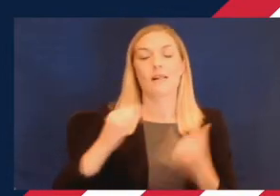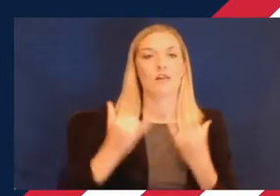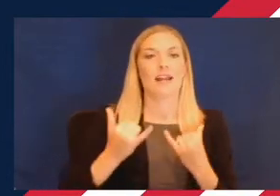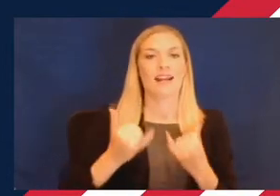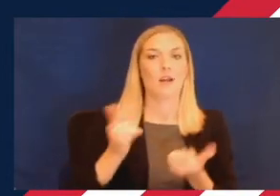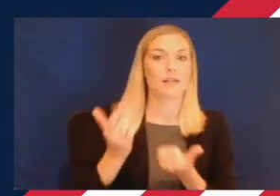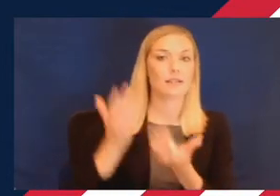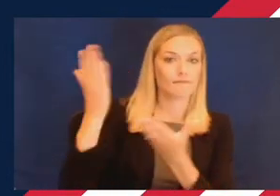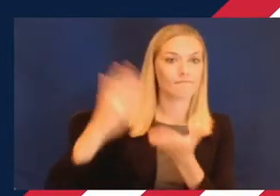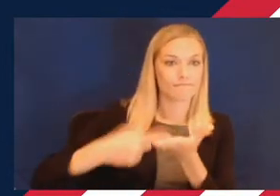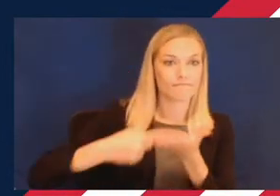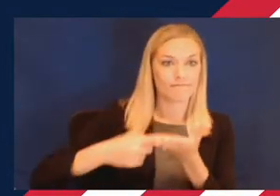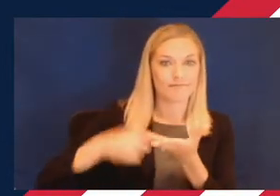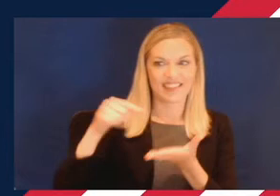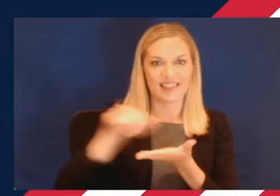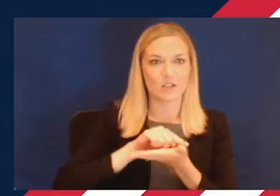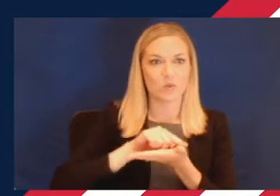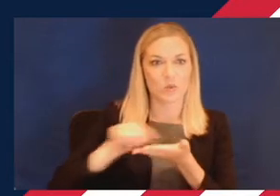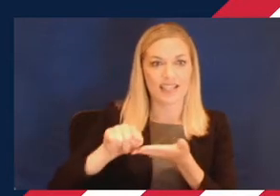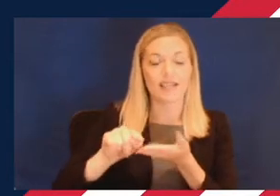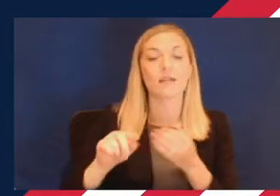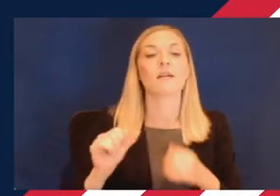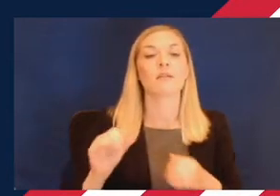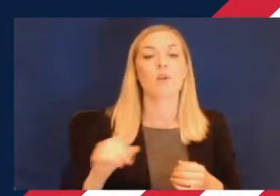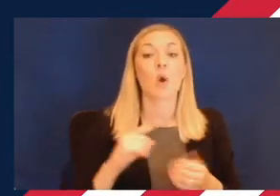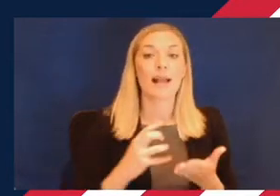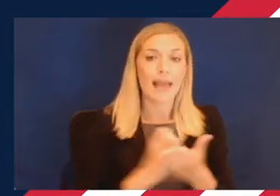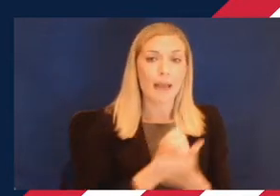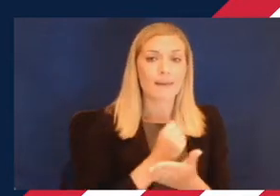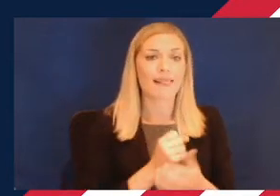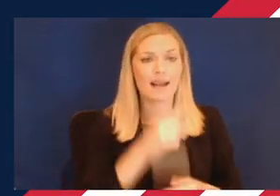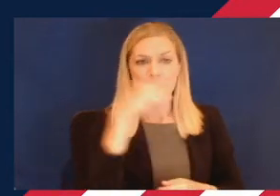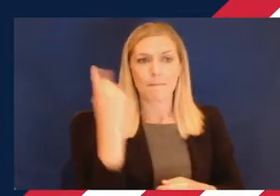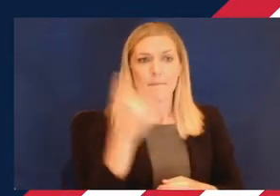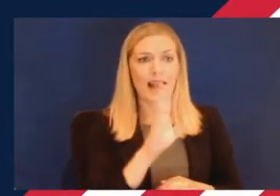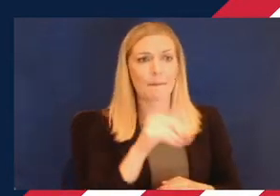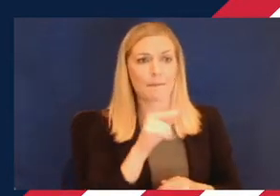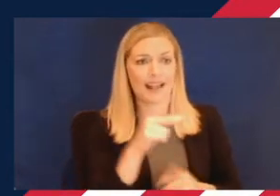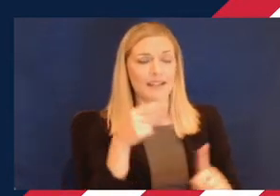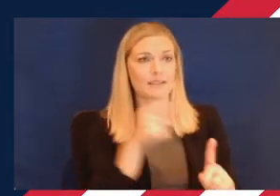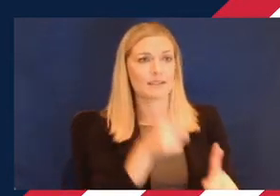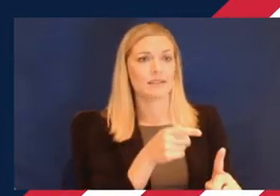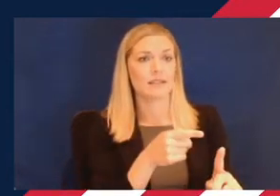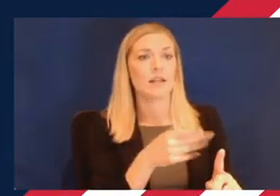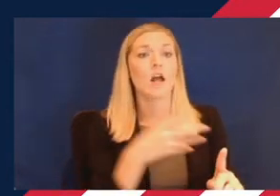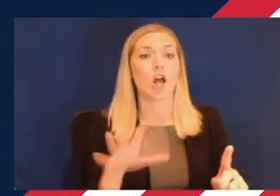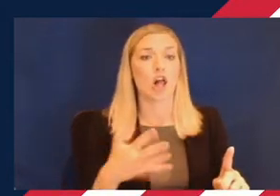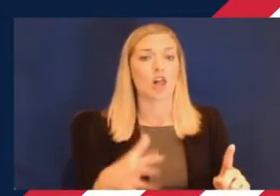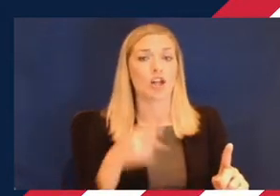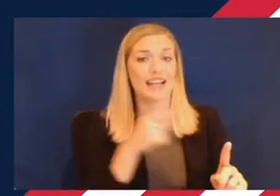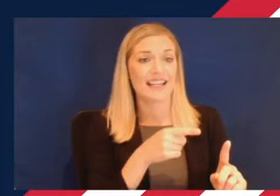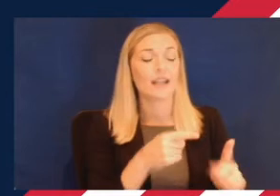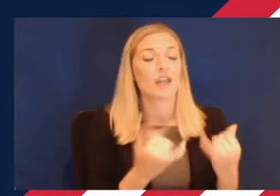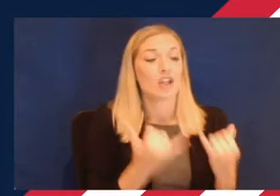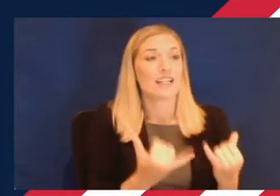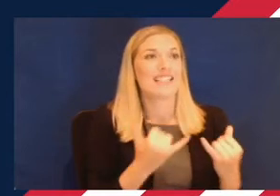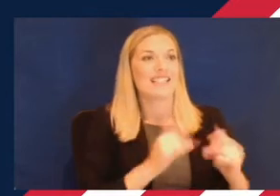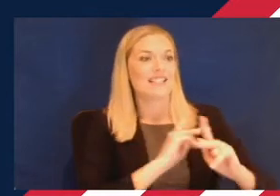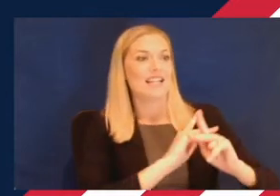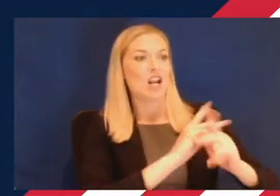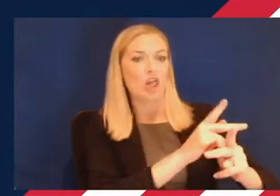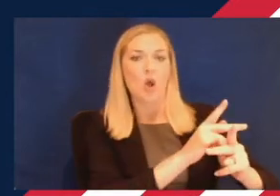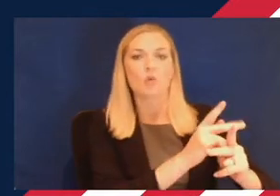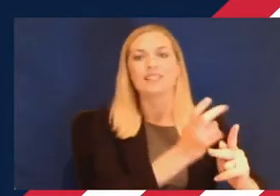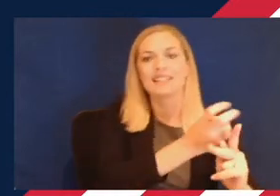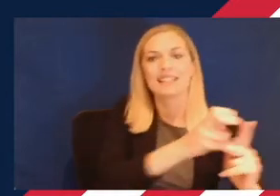So capitalizing the Black banks and the CDFIs so they can continue lending, get some of the existing loans off their balance sheet, syndicate those out like we do with mortgage